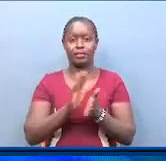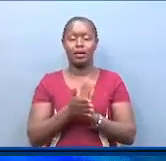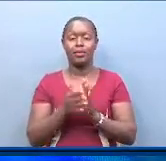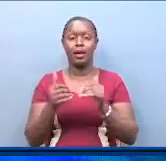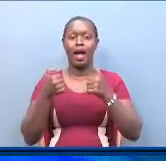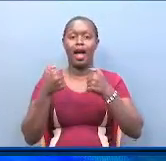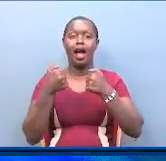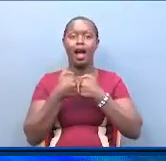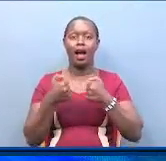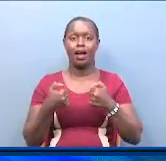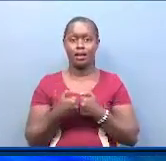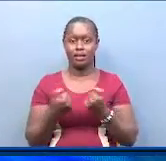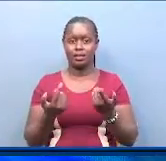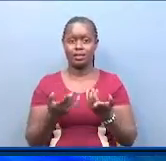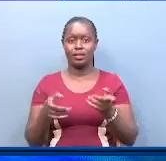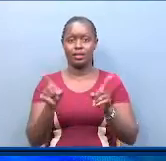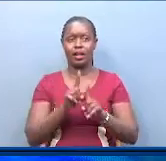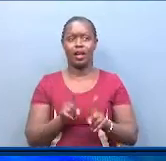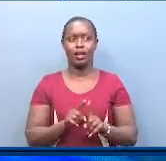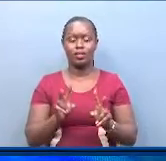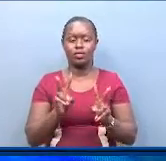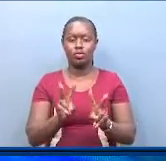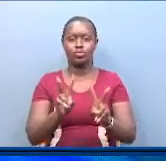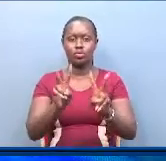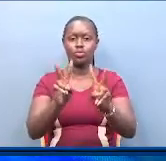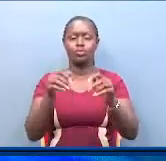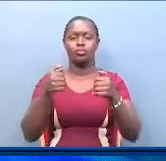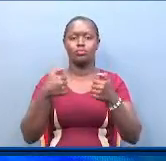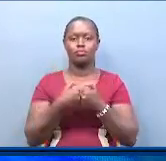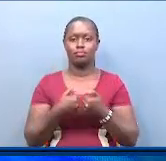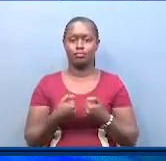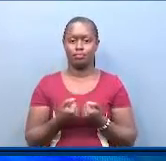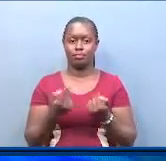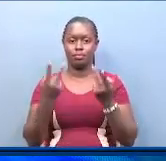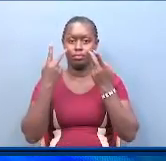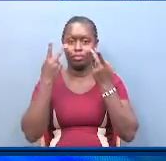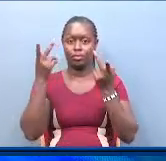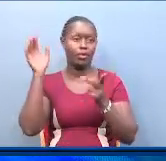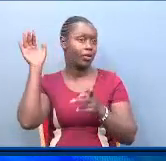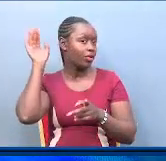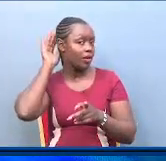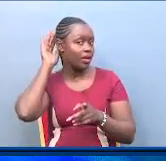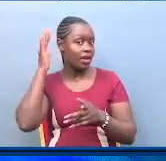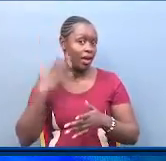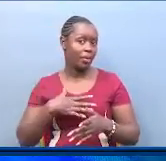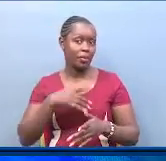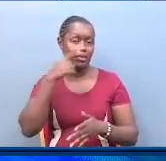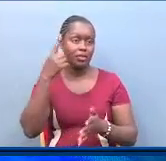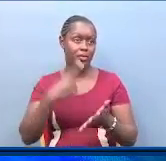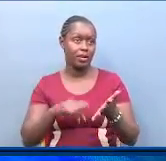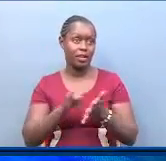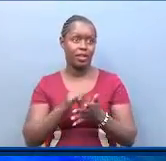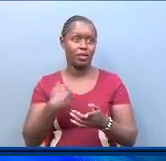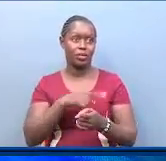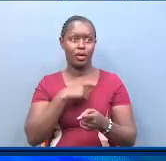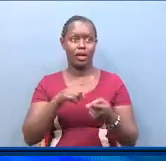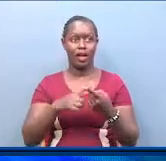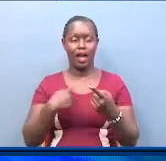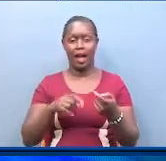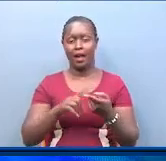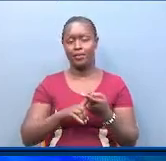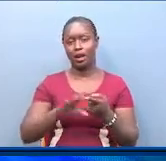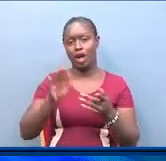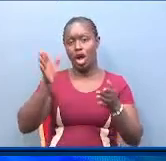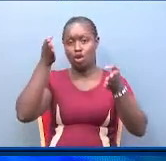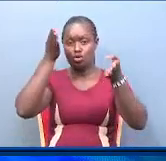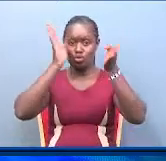it's becoming a race, a two-horse race. You have heard that people saying we have dungies and we have horses.